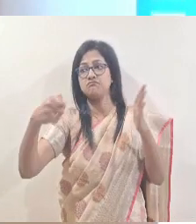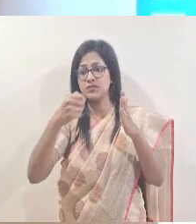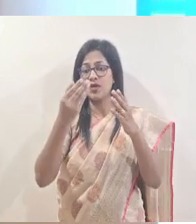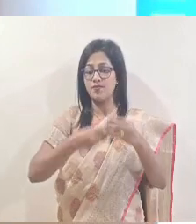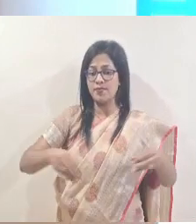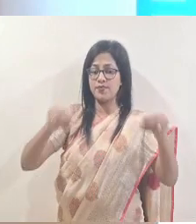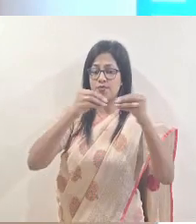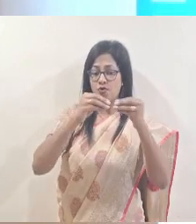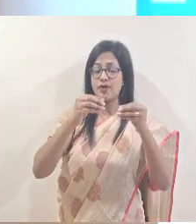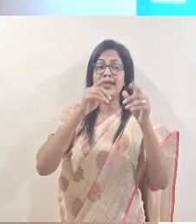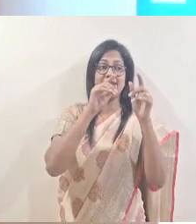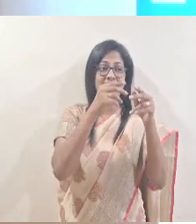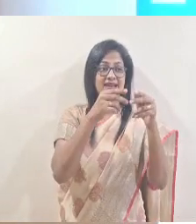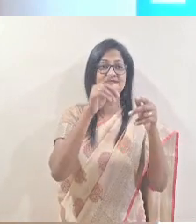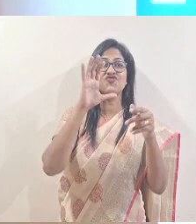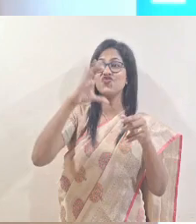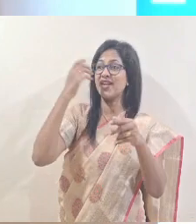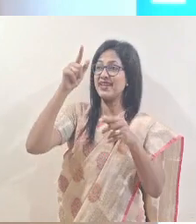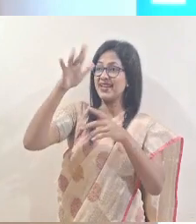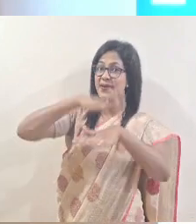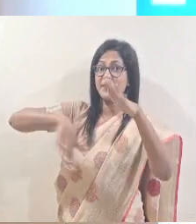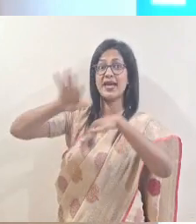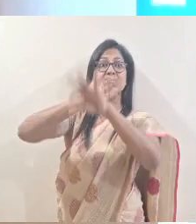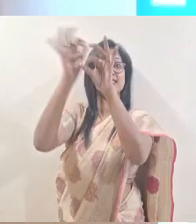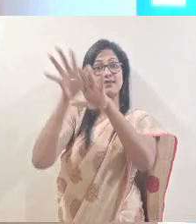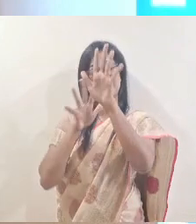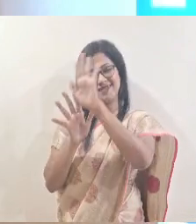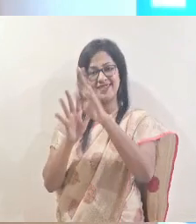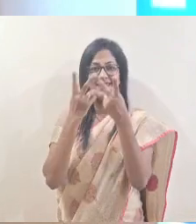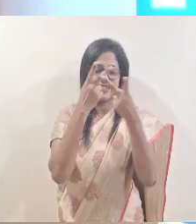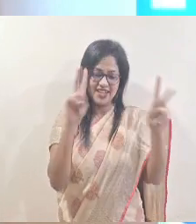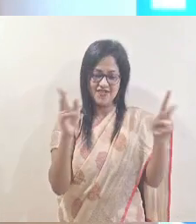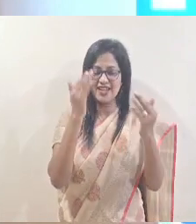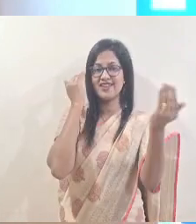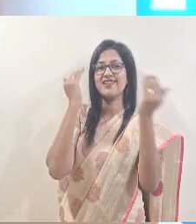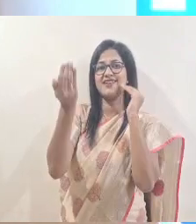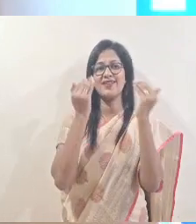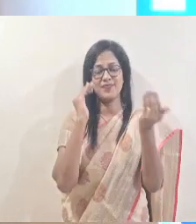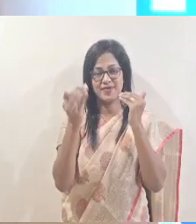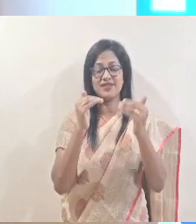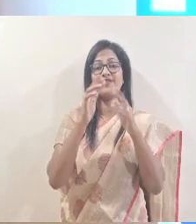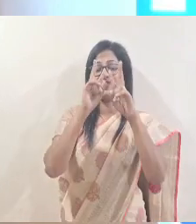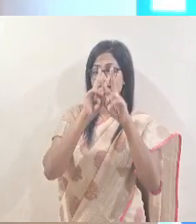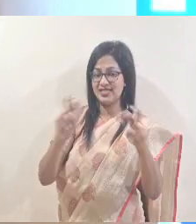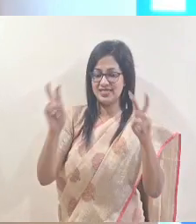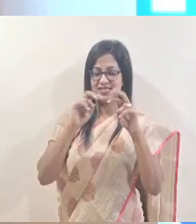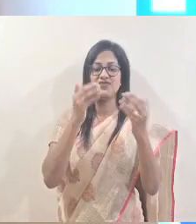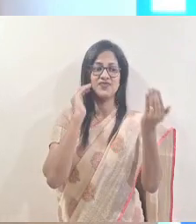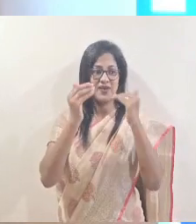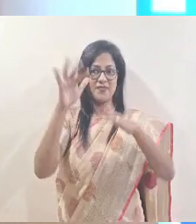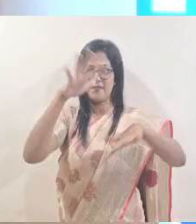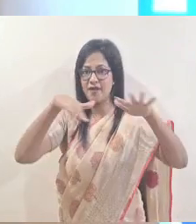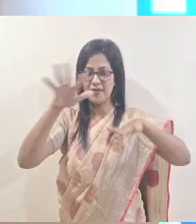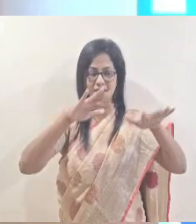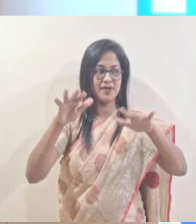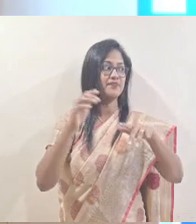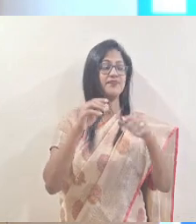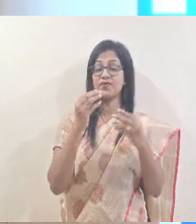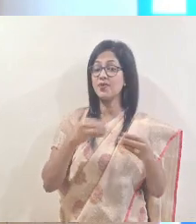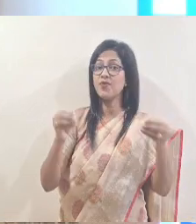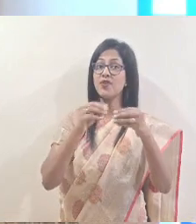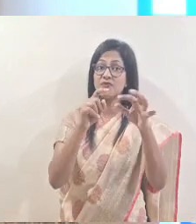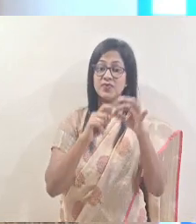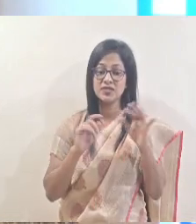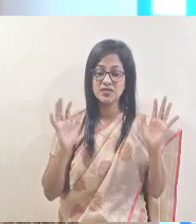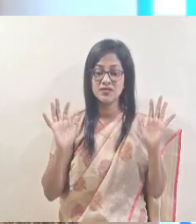to understand what would be the case in case of Chandigarh, which is a planned city, and a comparative study would be helpful. Compare with a planned versus unplanned city. Any